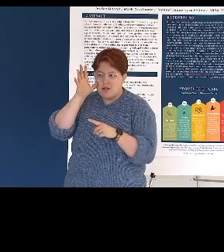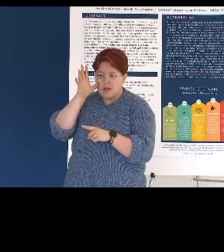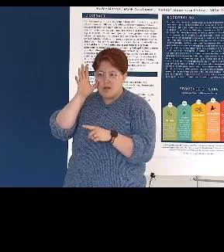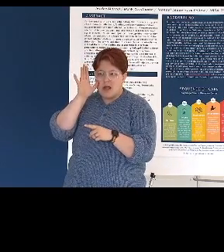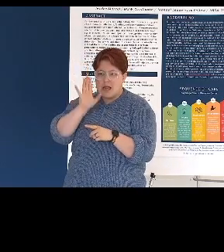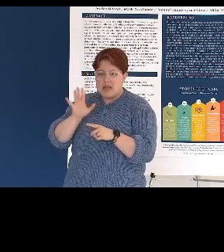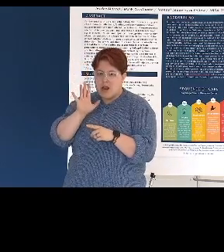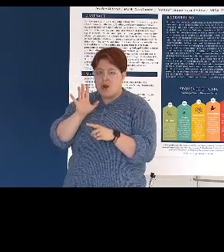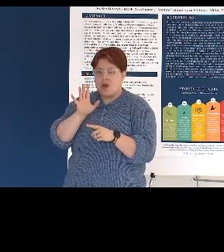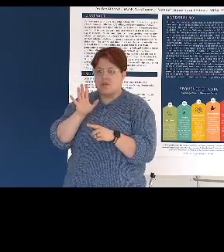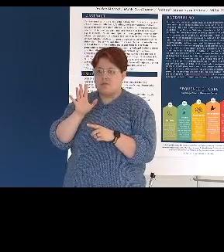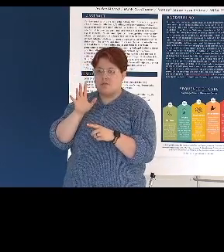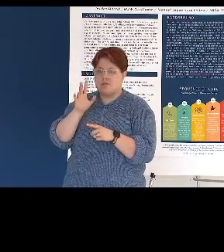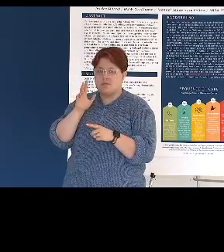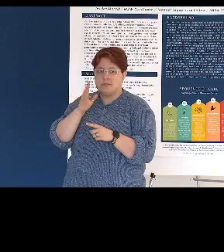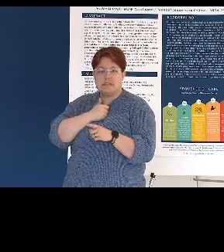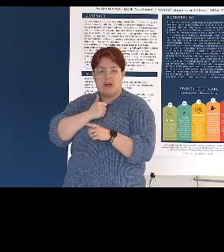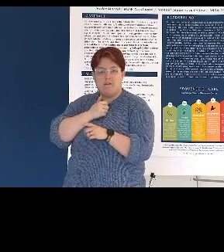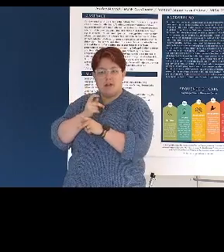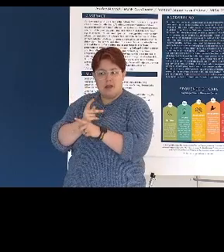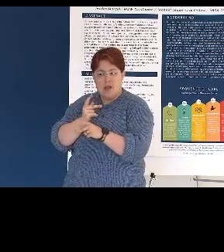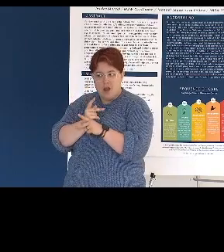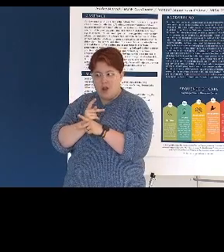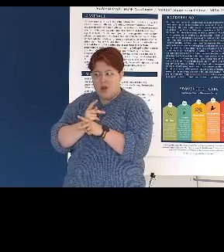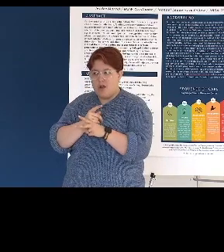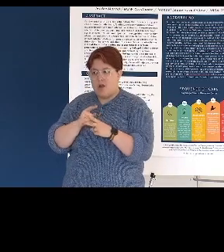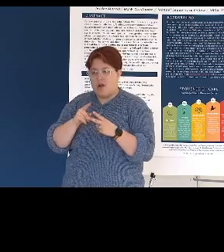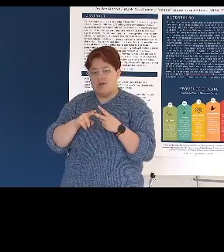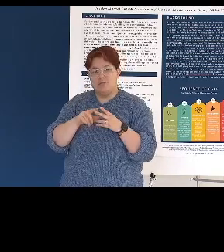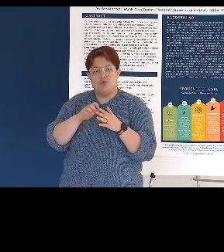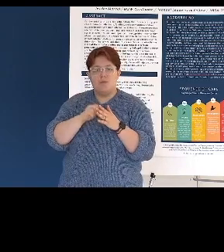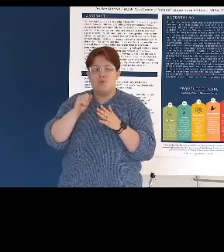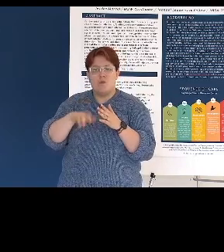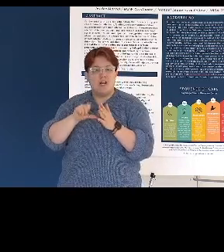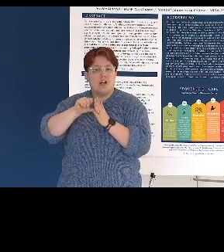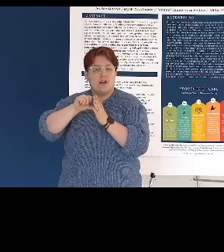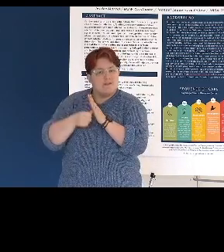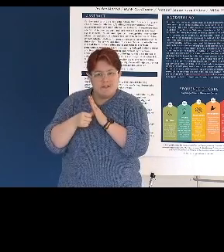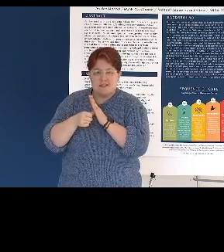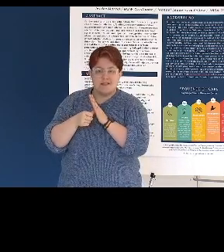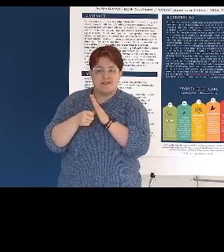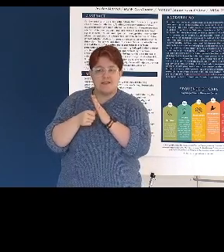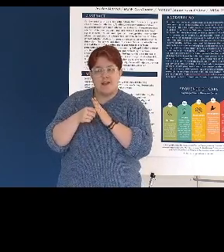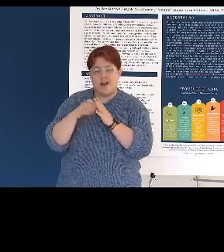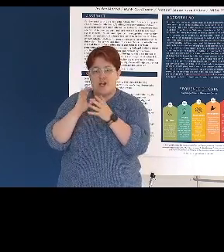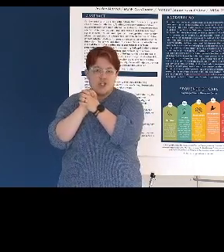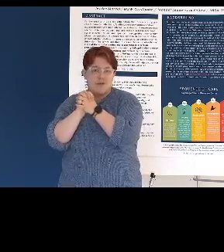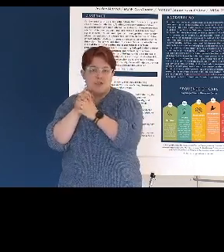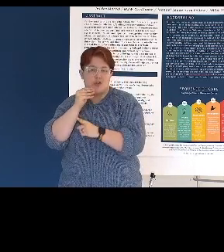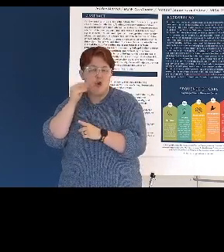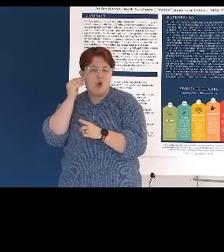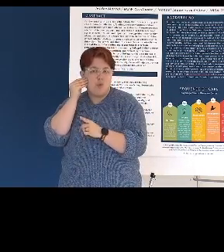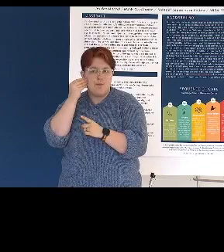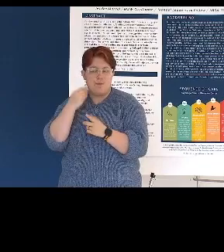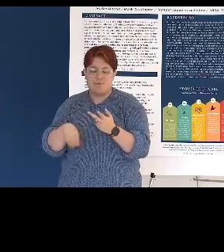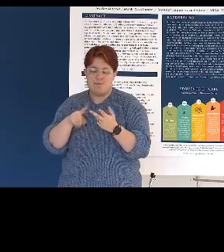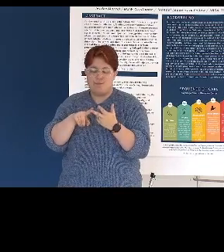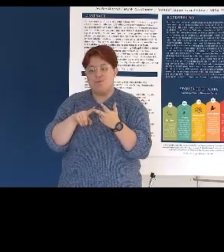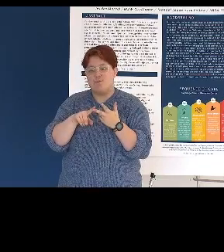sense of self-care, de-emphasizing achievements in the home, focusing on building